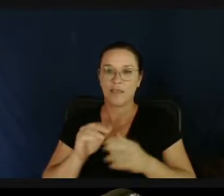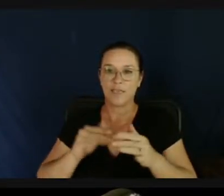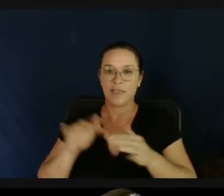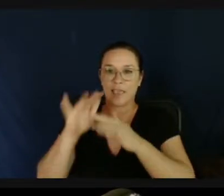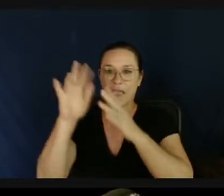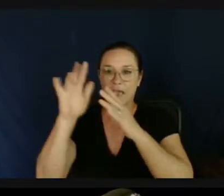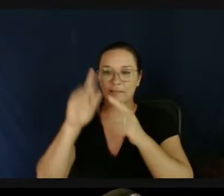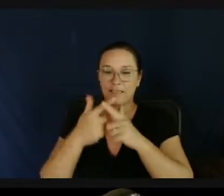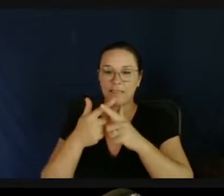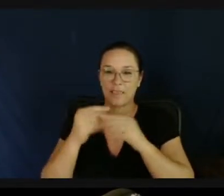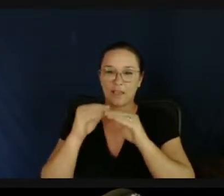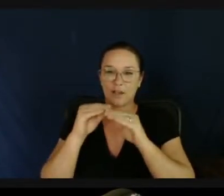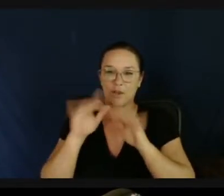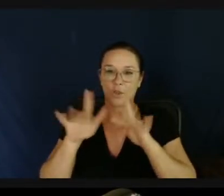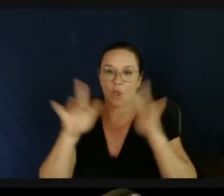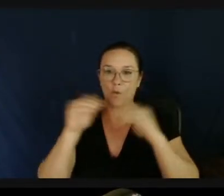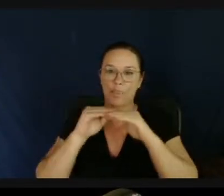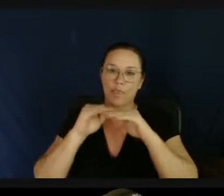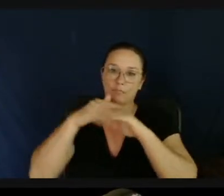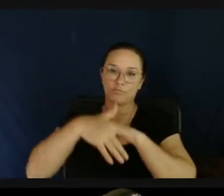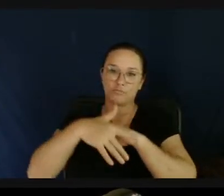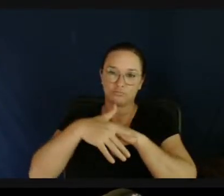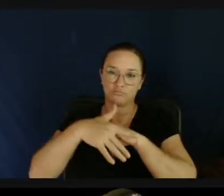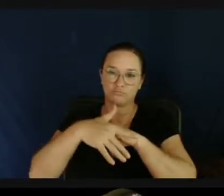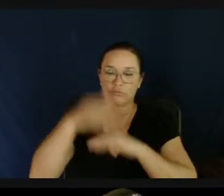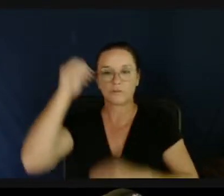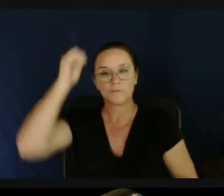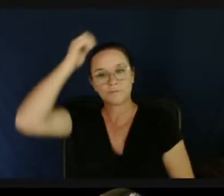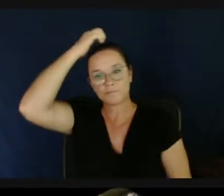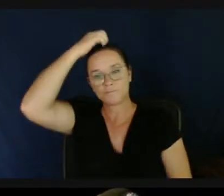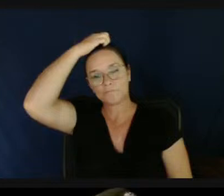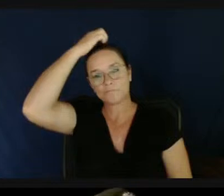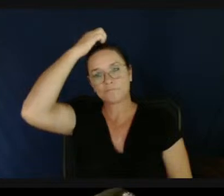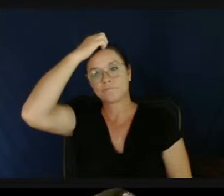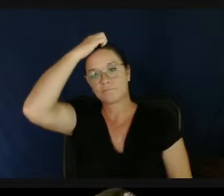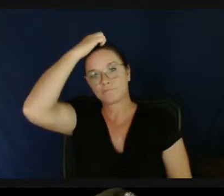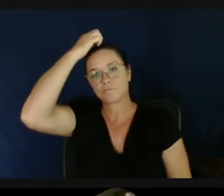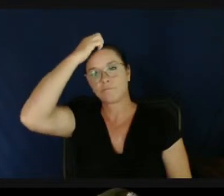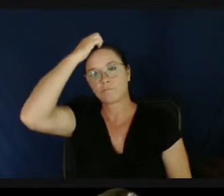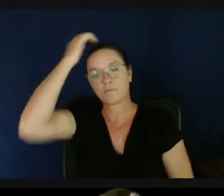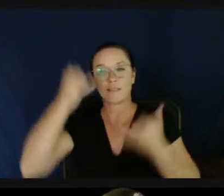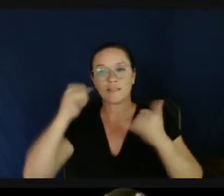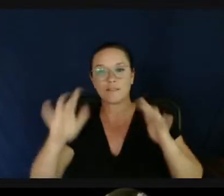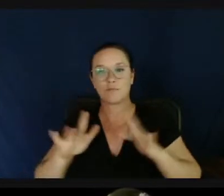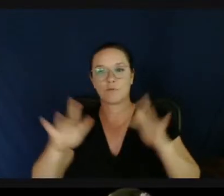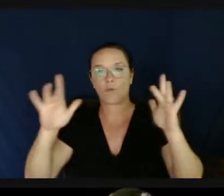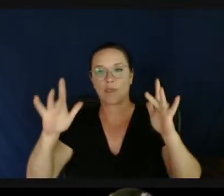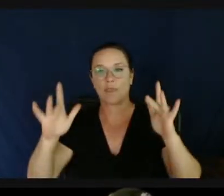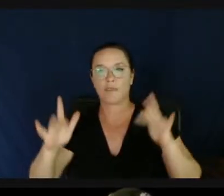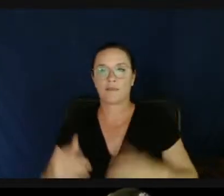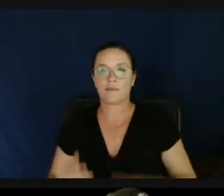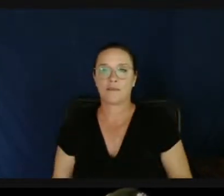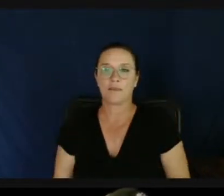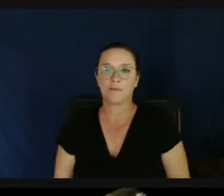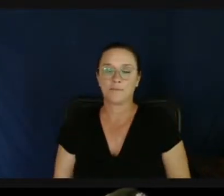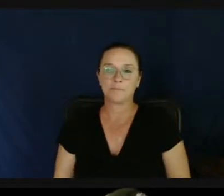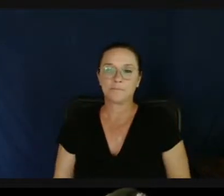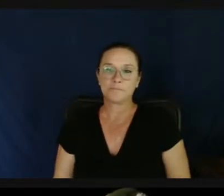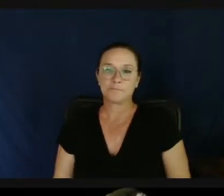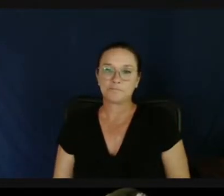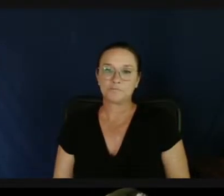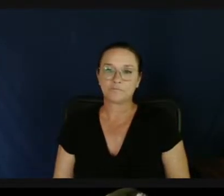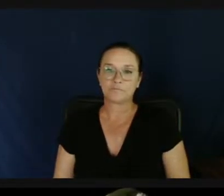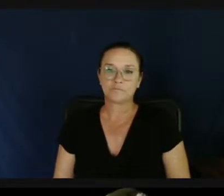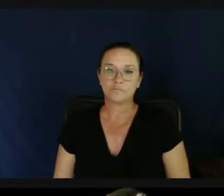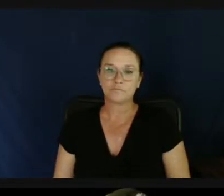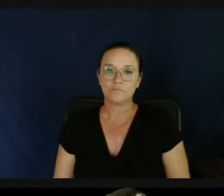glowing, and then the lava flow rising, spilling over, still glowing there. Camera moves, of course, in these V1